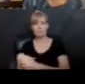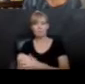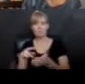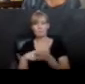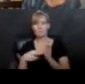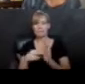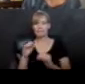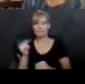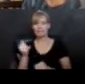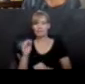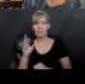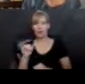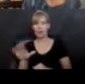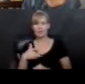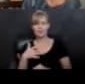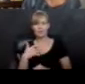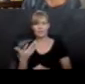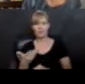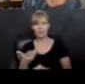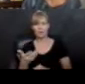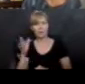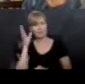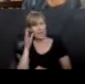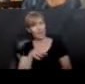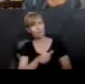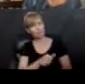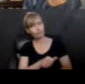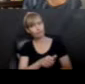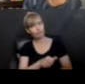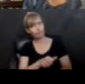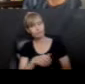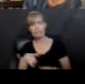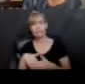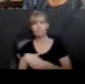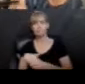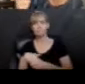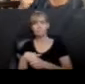feels? He's dad squeezing his hand and he's squeezing back.